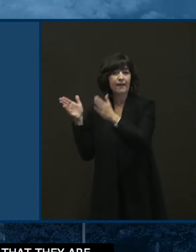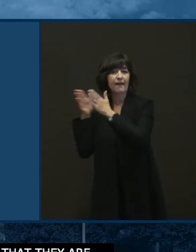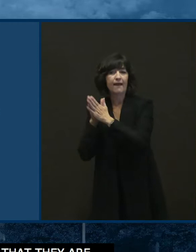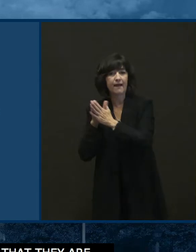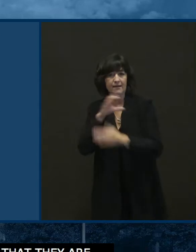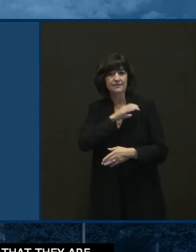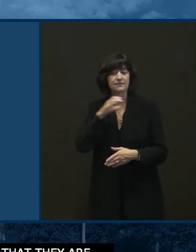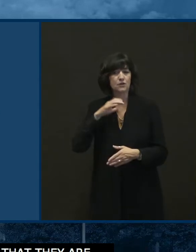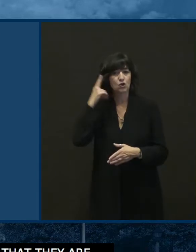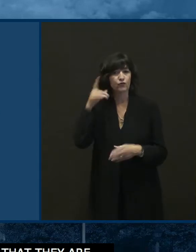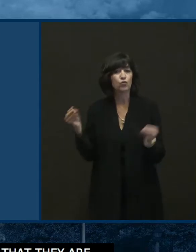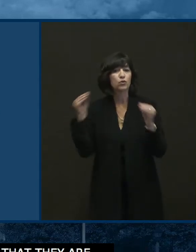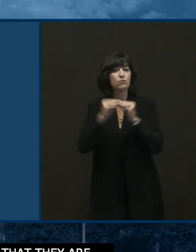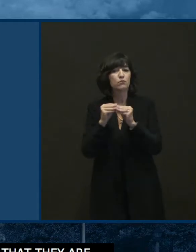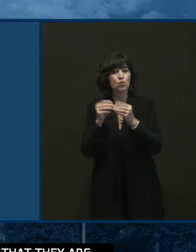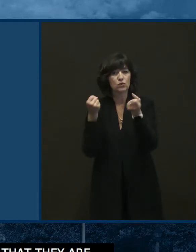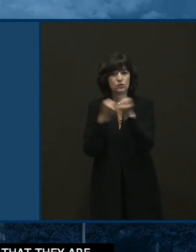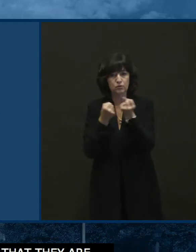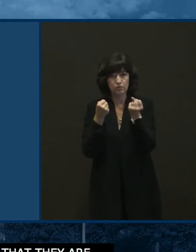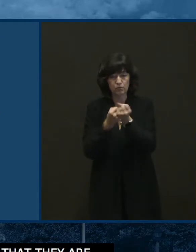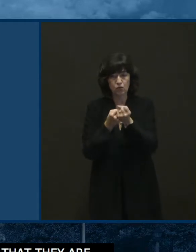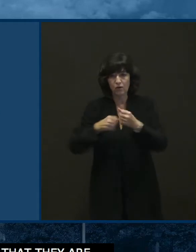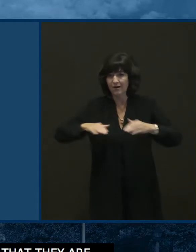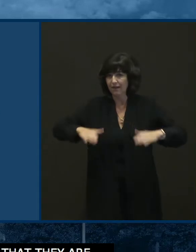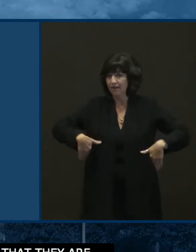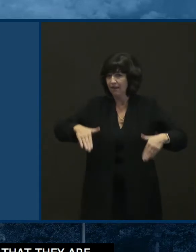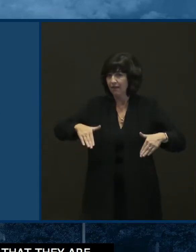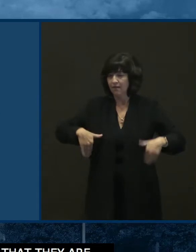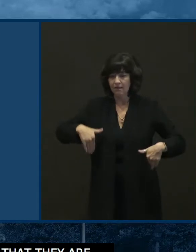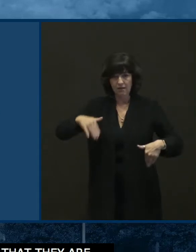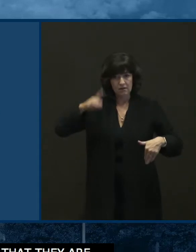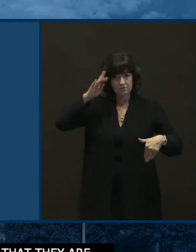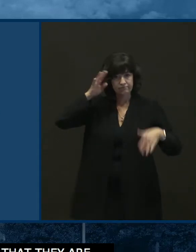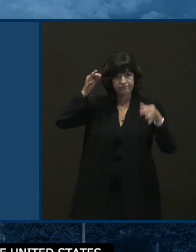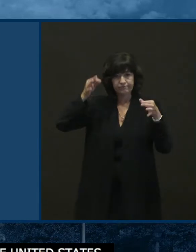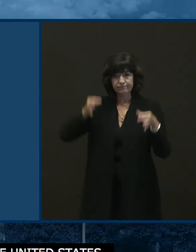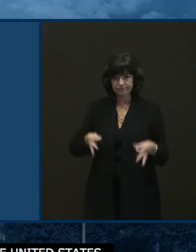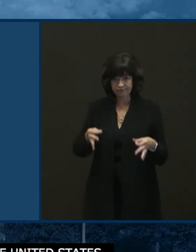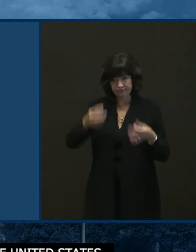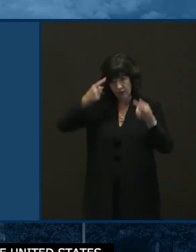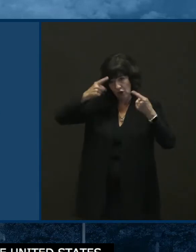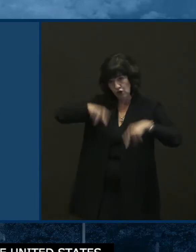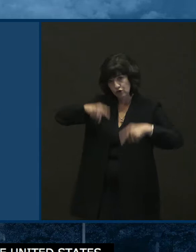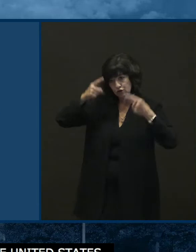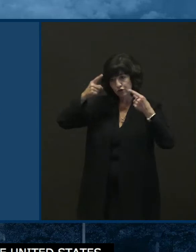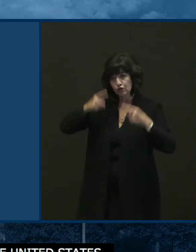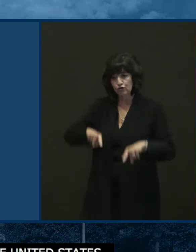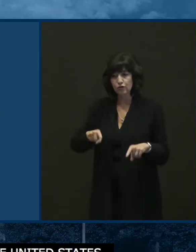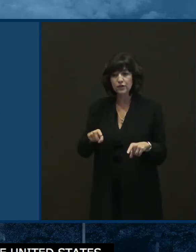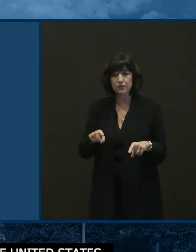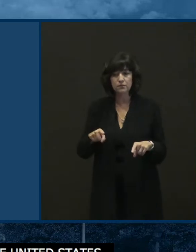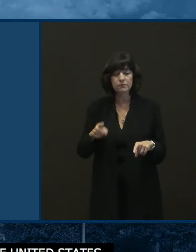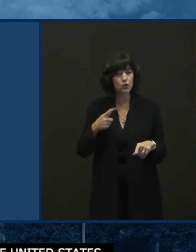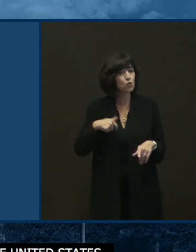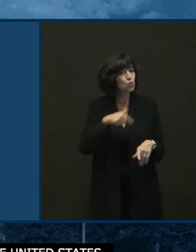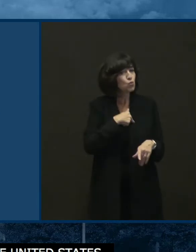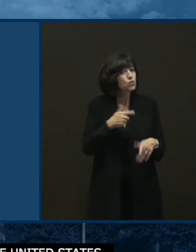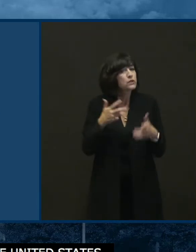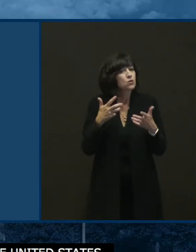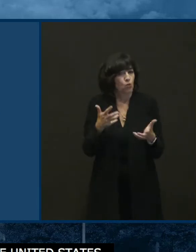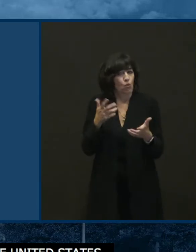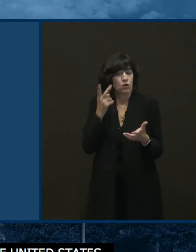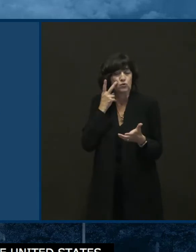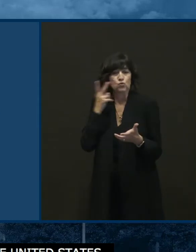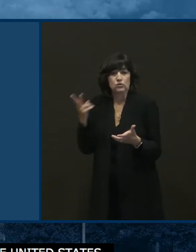to come up with an agreement around what that might look like. We would like to see, obviously, the highest priority for